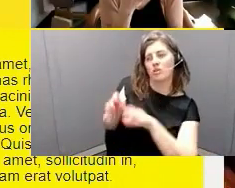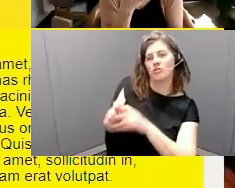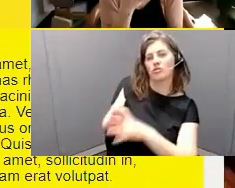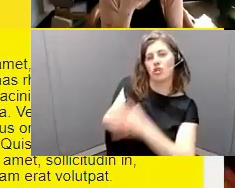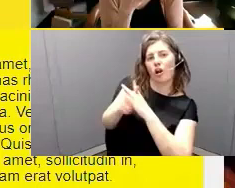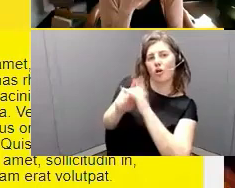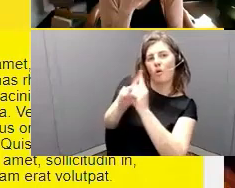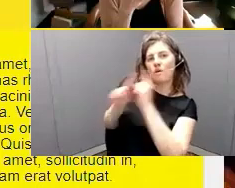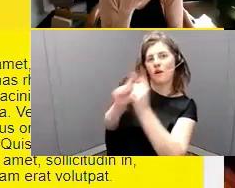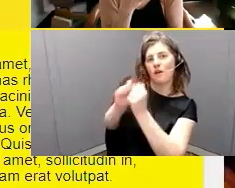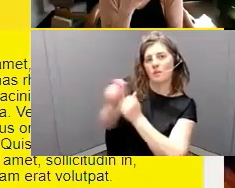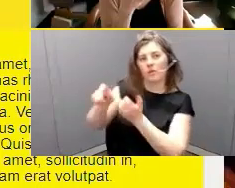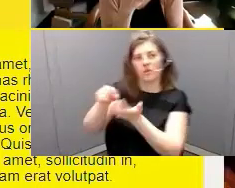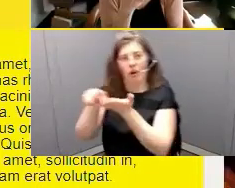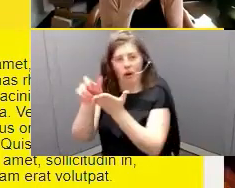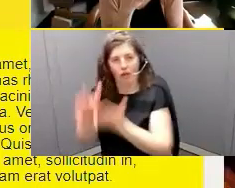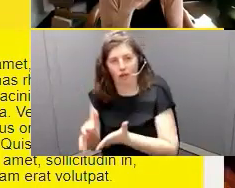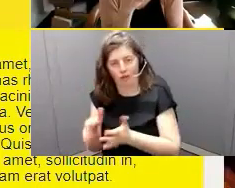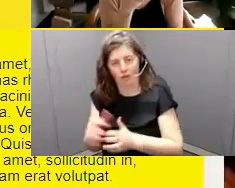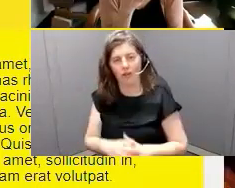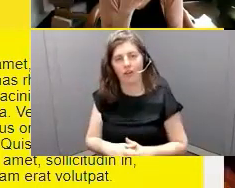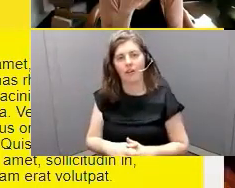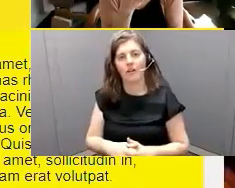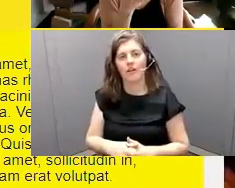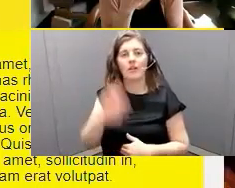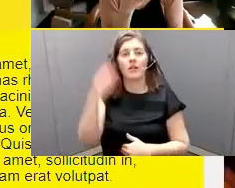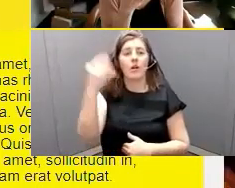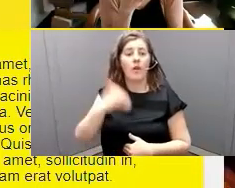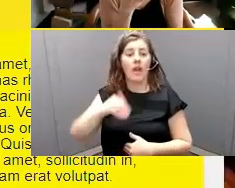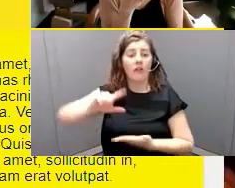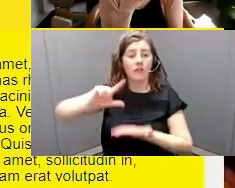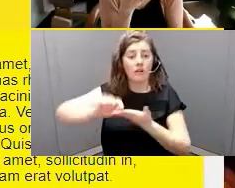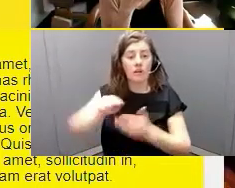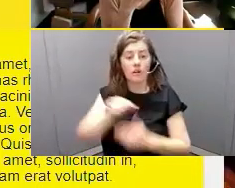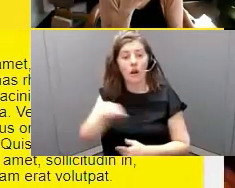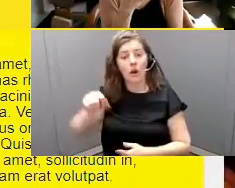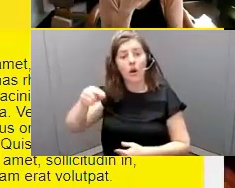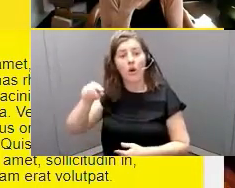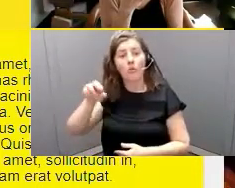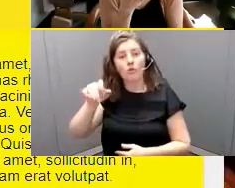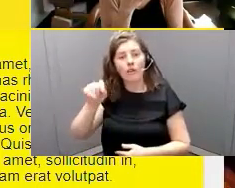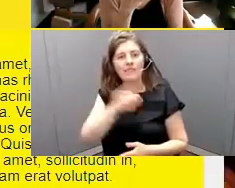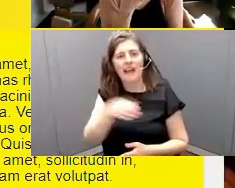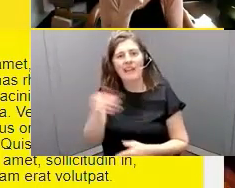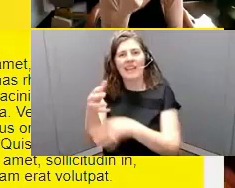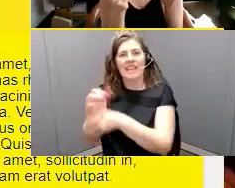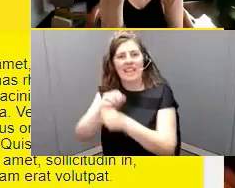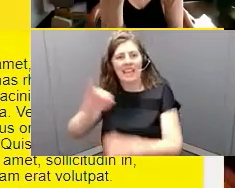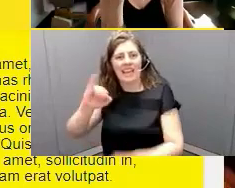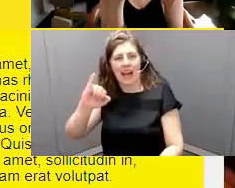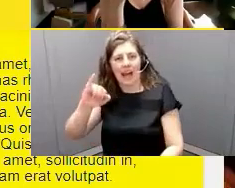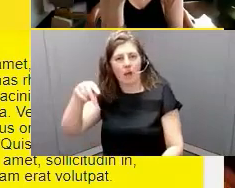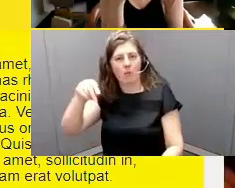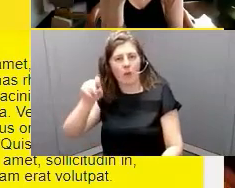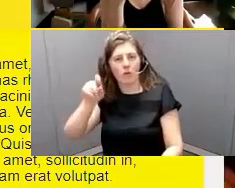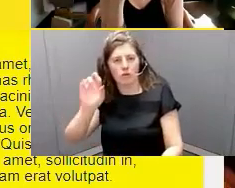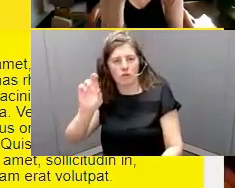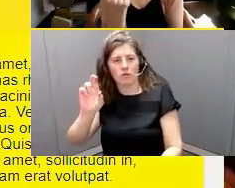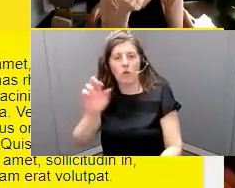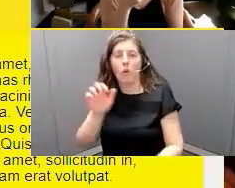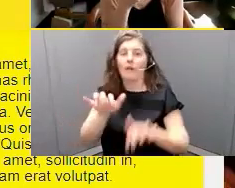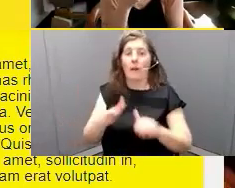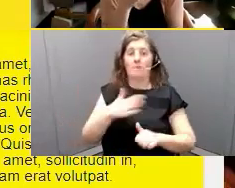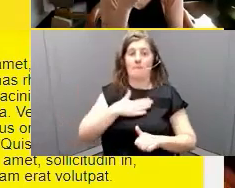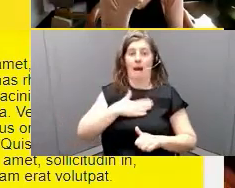correspondence with you. We have print, and this is get iPoster. So here I enter in my